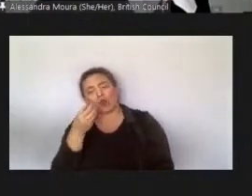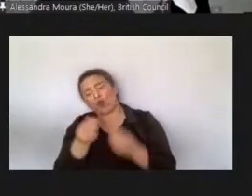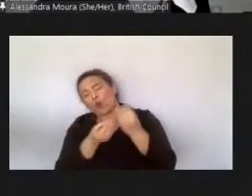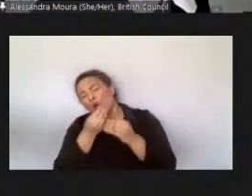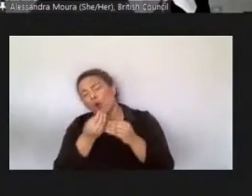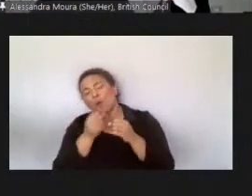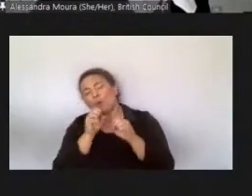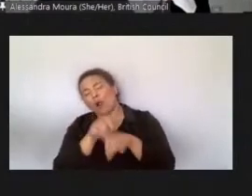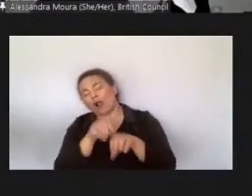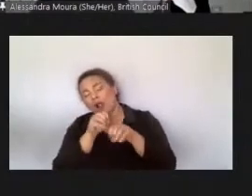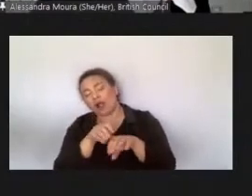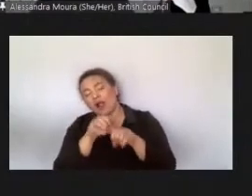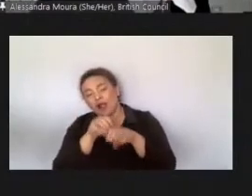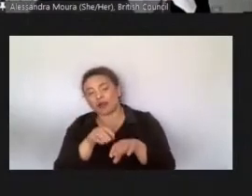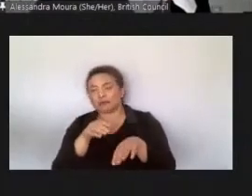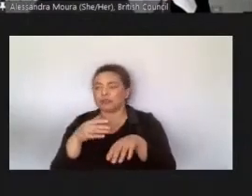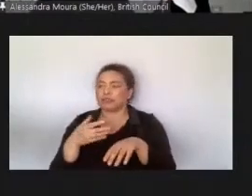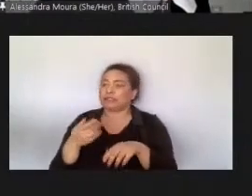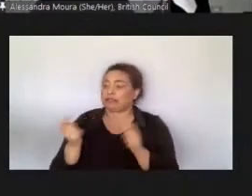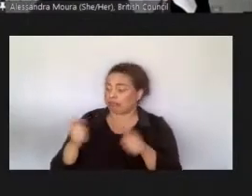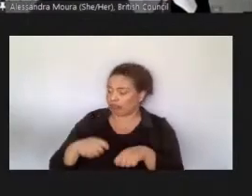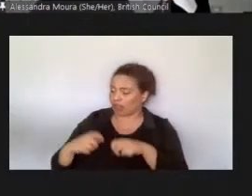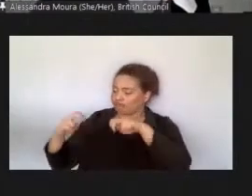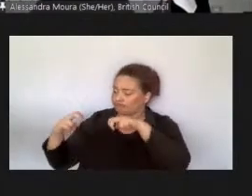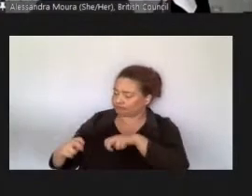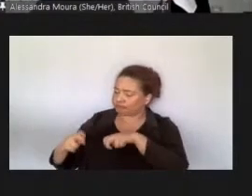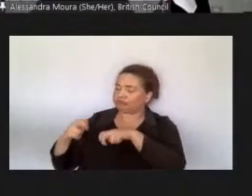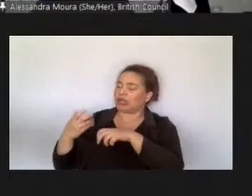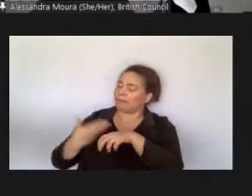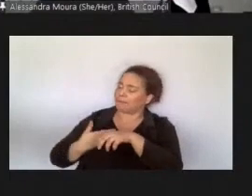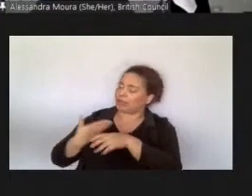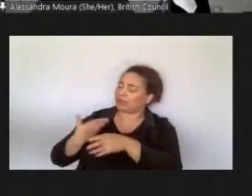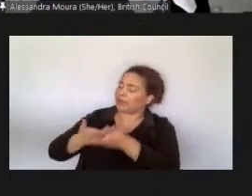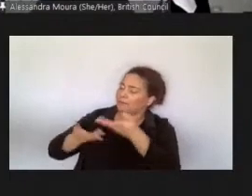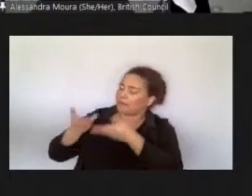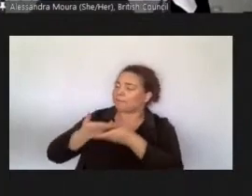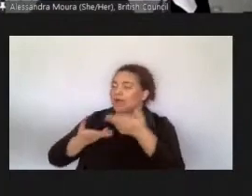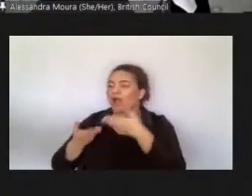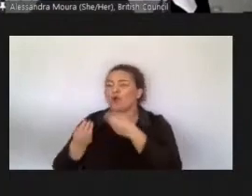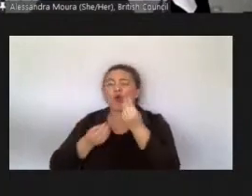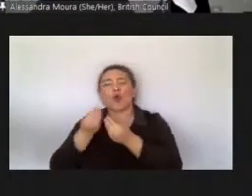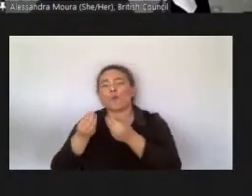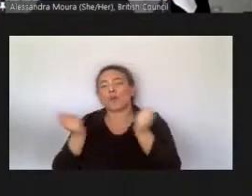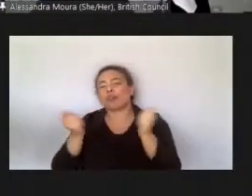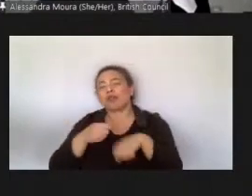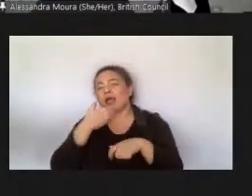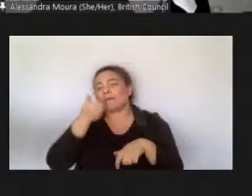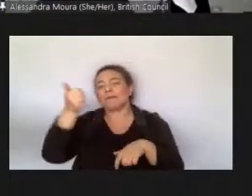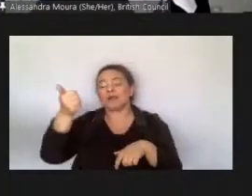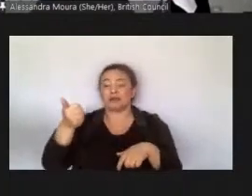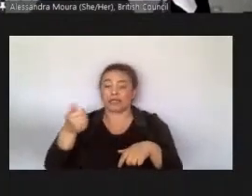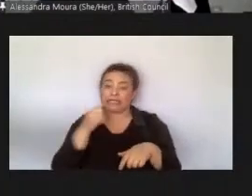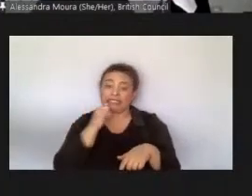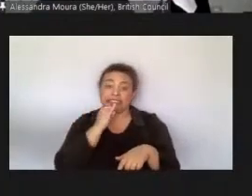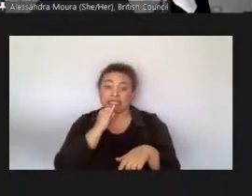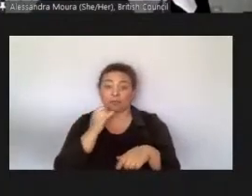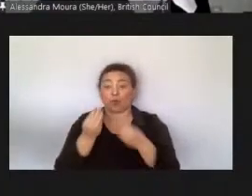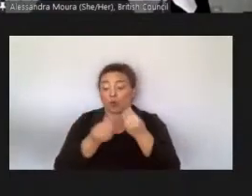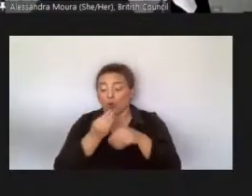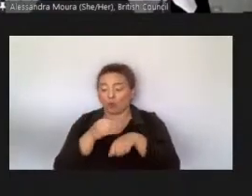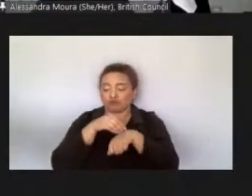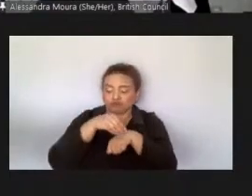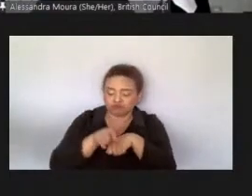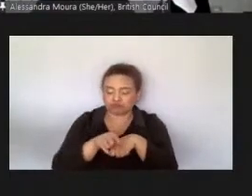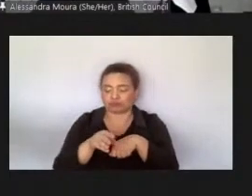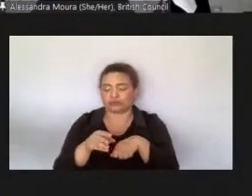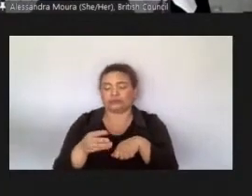and describes one or two areas they want to improve, for example, instructions. They then teach the lesson without the